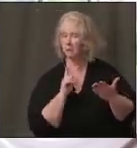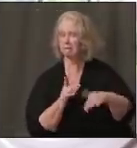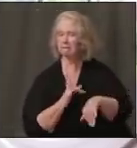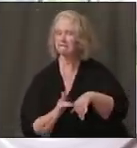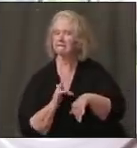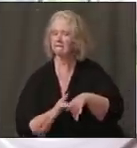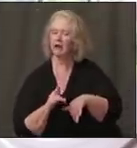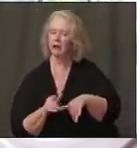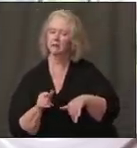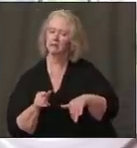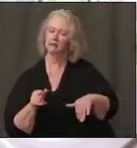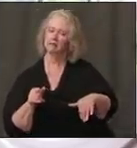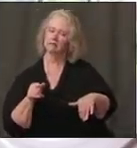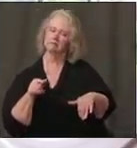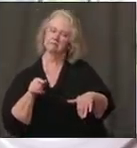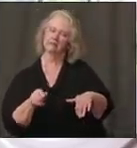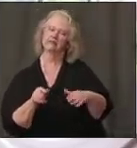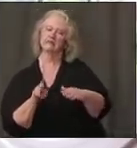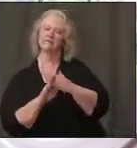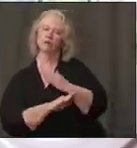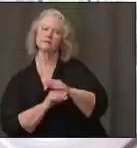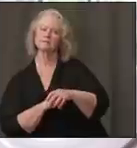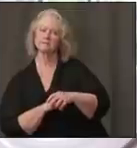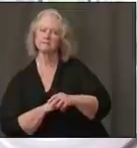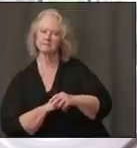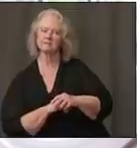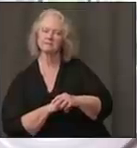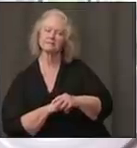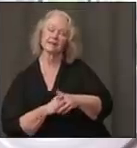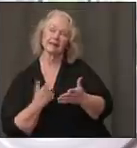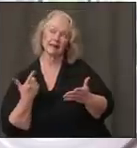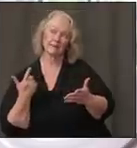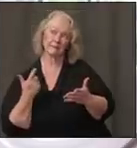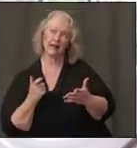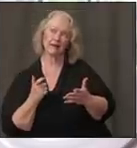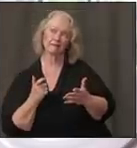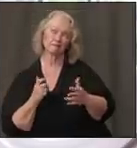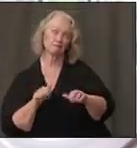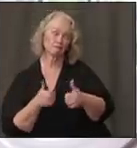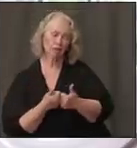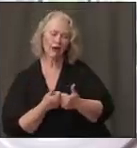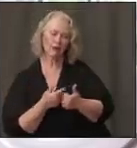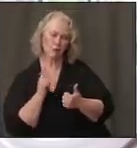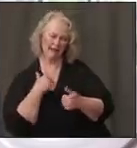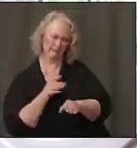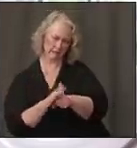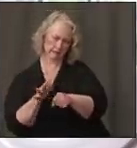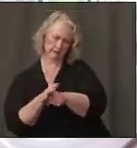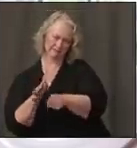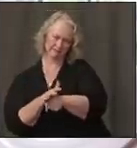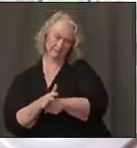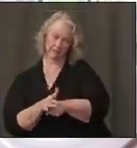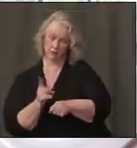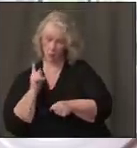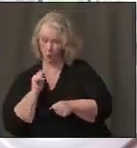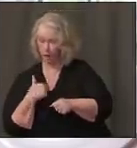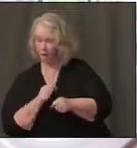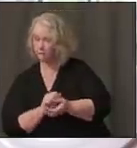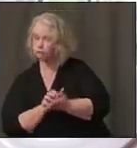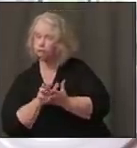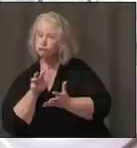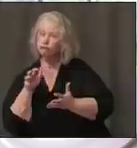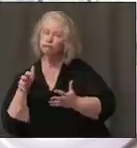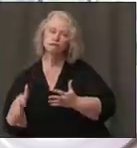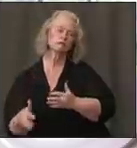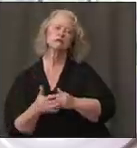gets across the finish line. The biggest challenge is going to be supply. We're going to be supply constrained, so we're not going to have tens of millions of doses of these, but we may